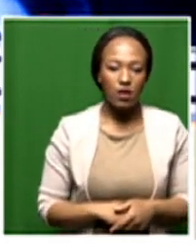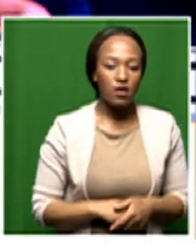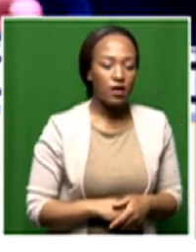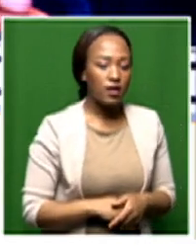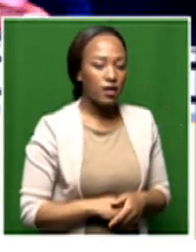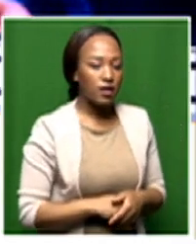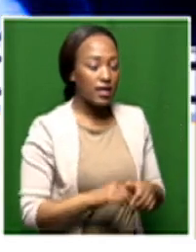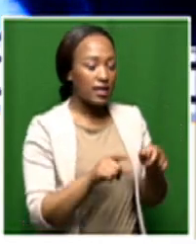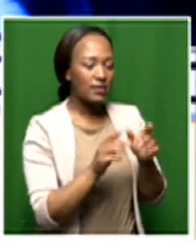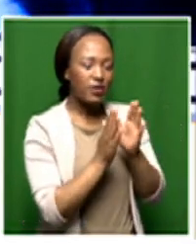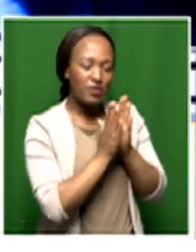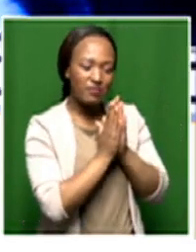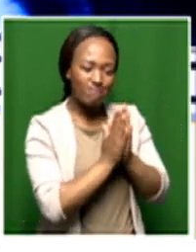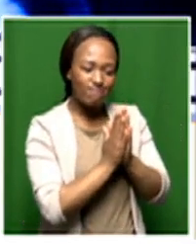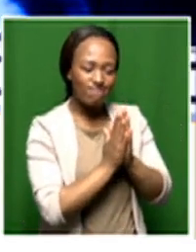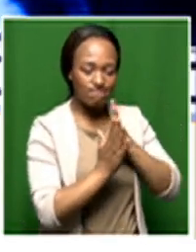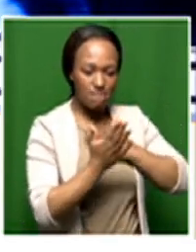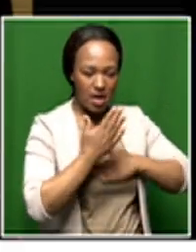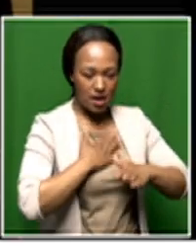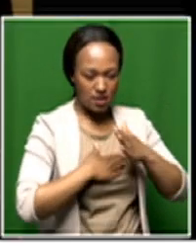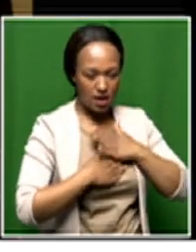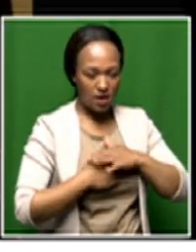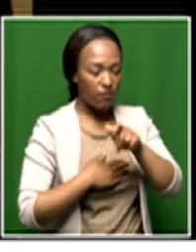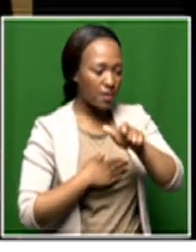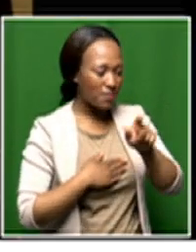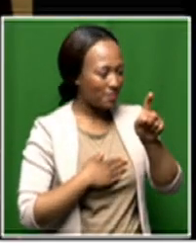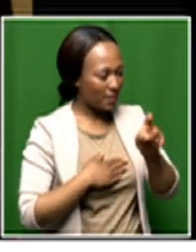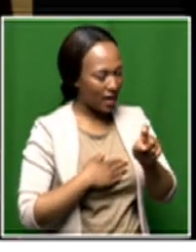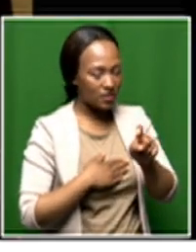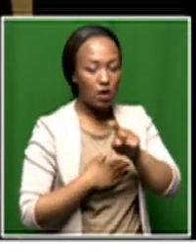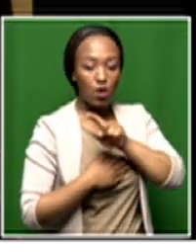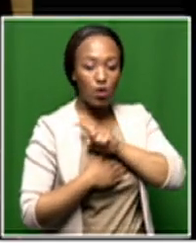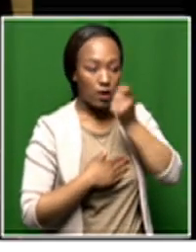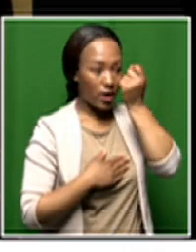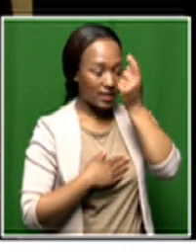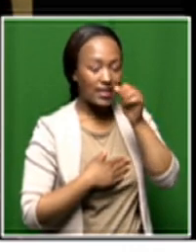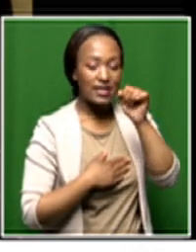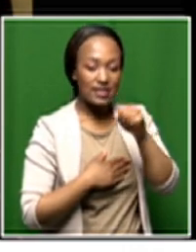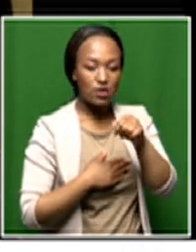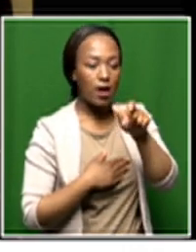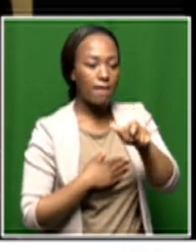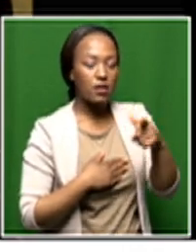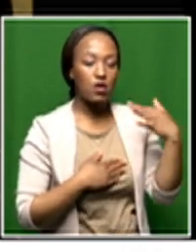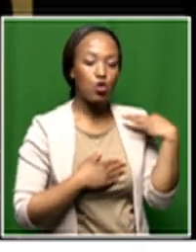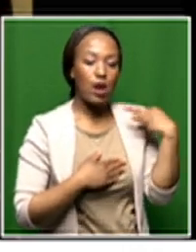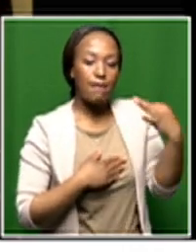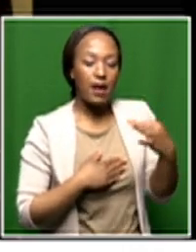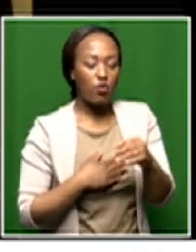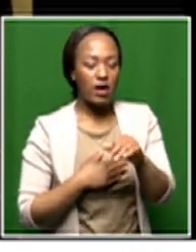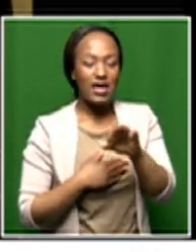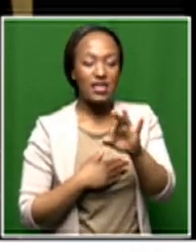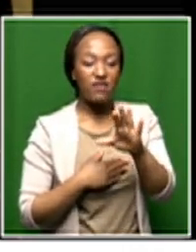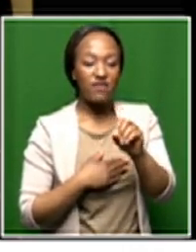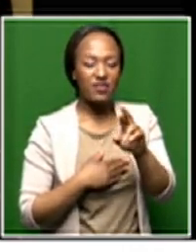to patience of people. We also understand, Sakina, that the reason why a person would apply for 350 is because